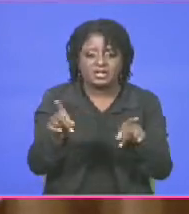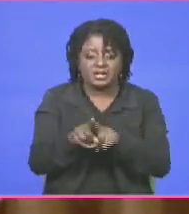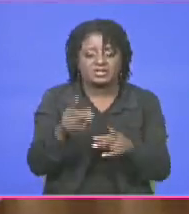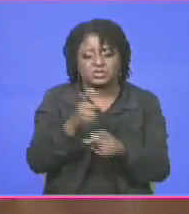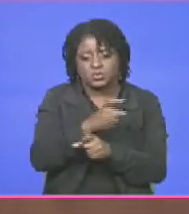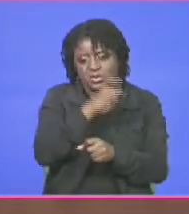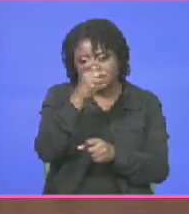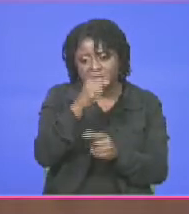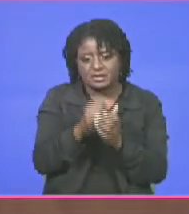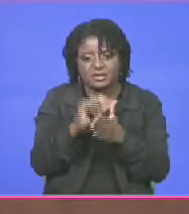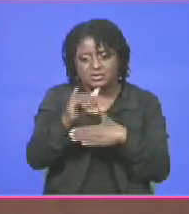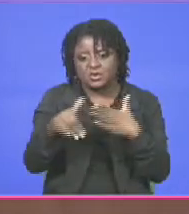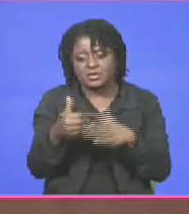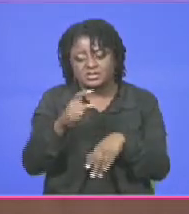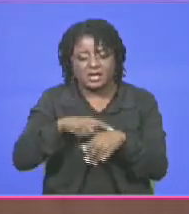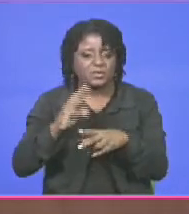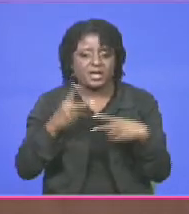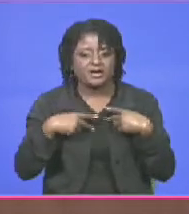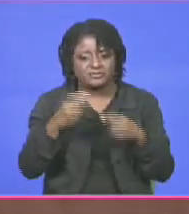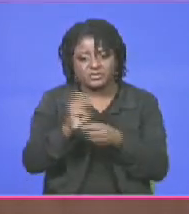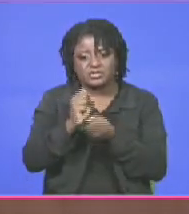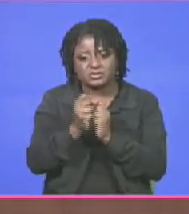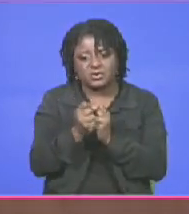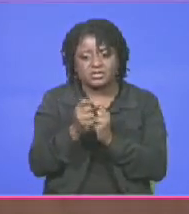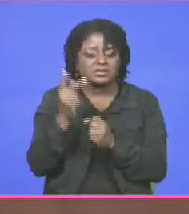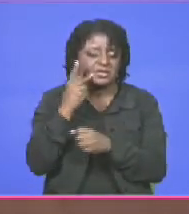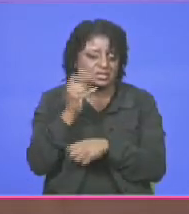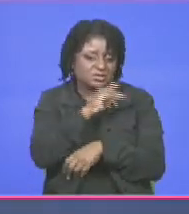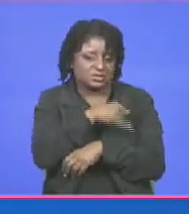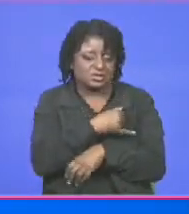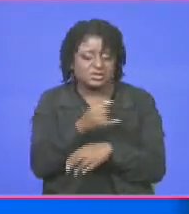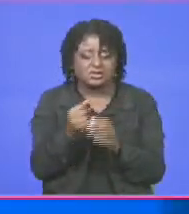as winning. That's all the time we have for sports. I'm Kelsey Johnson.